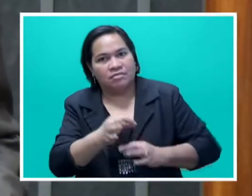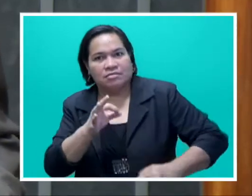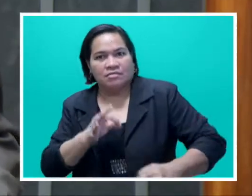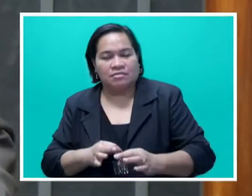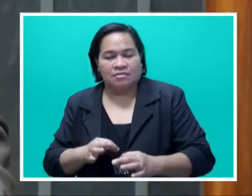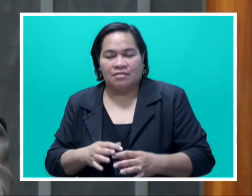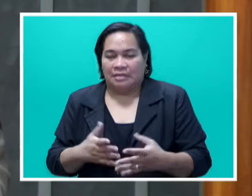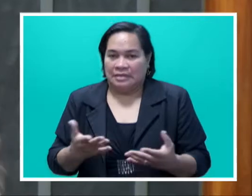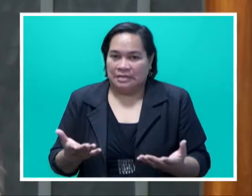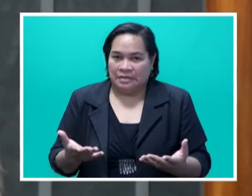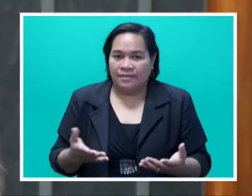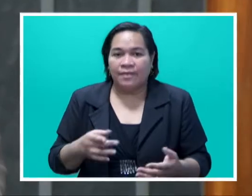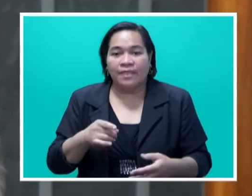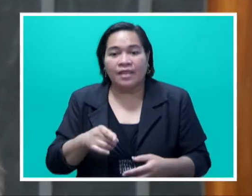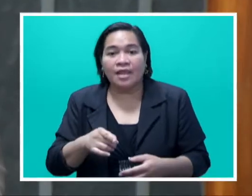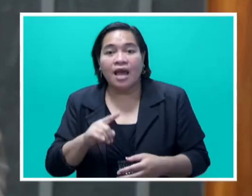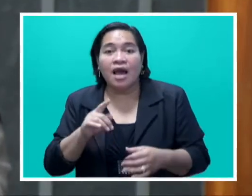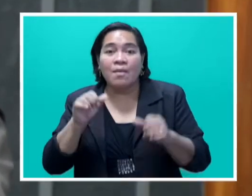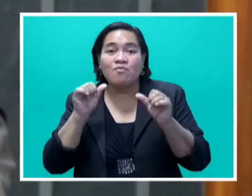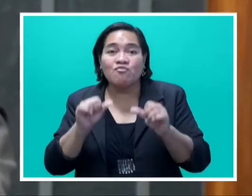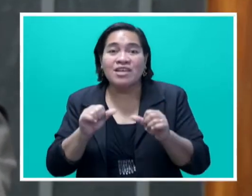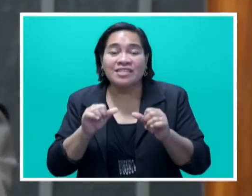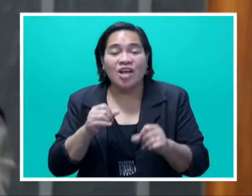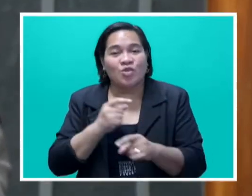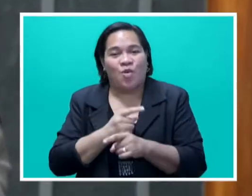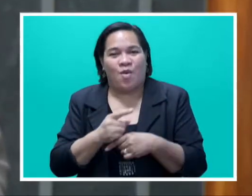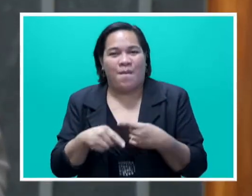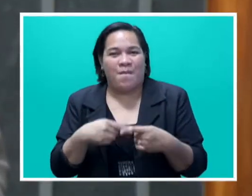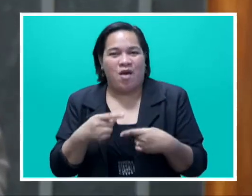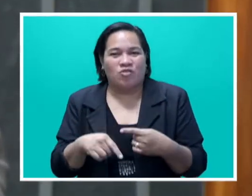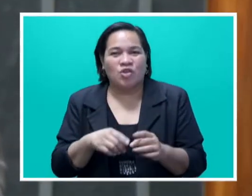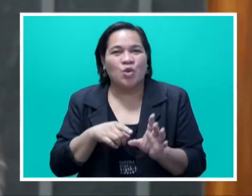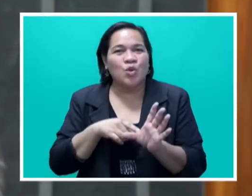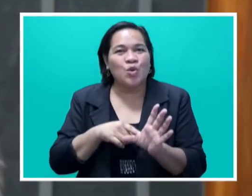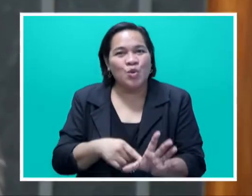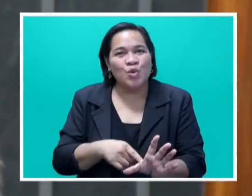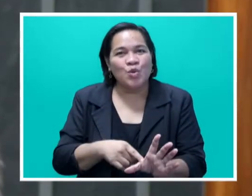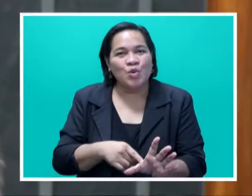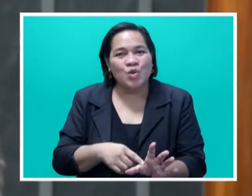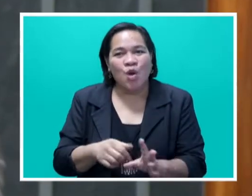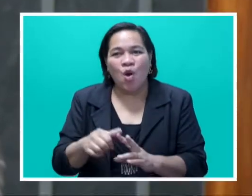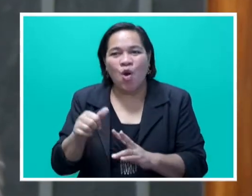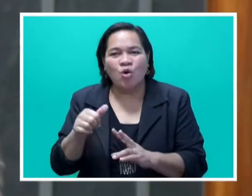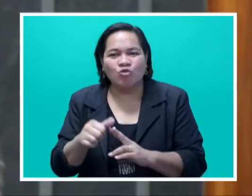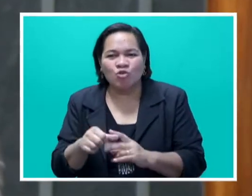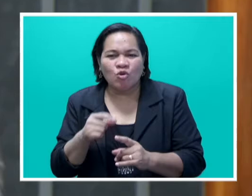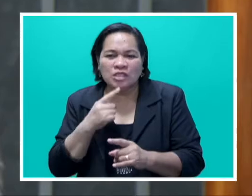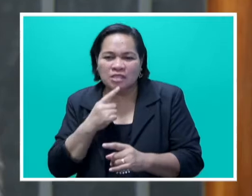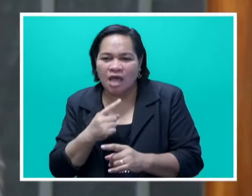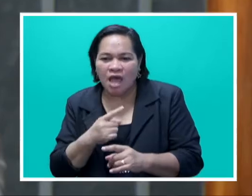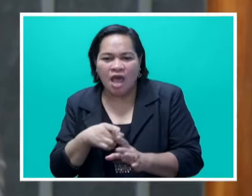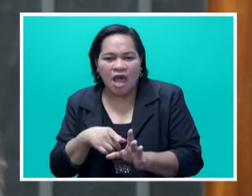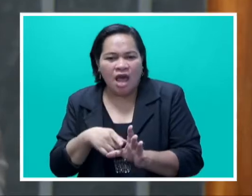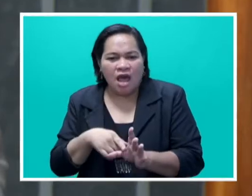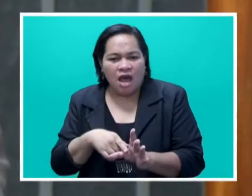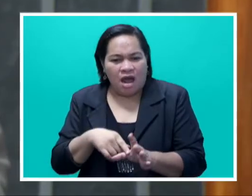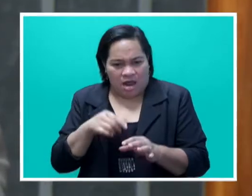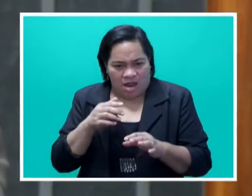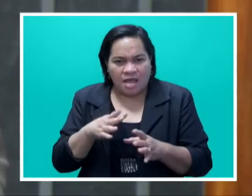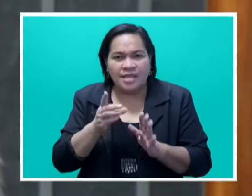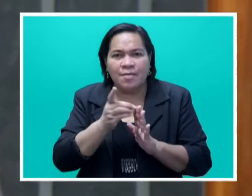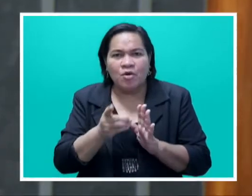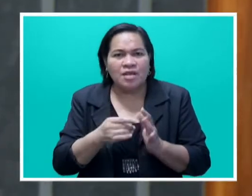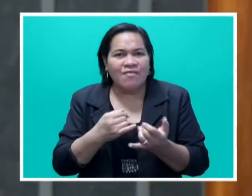address, stated on youth and the youthful nature of the Fijian democracy. I commend